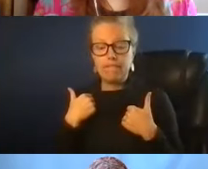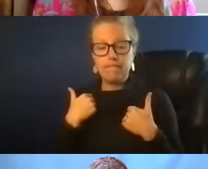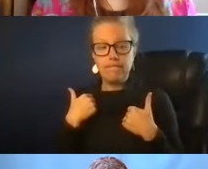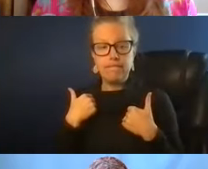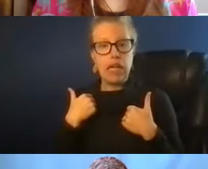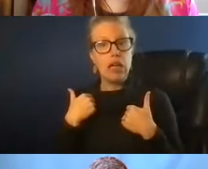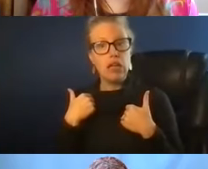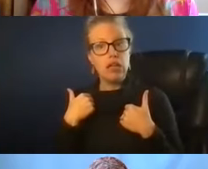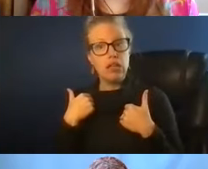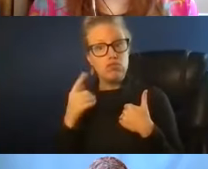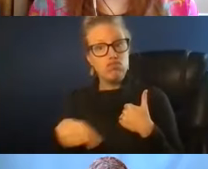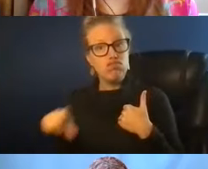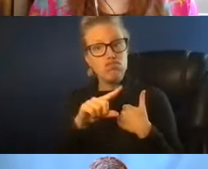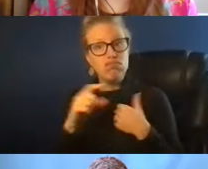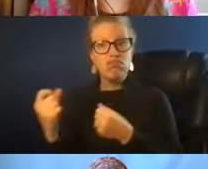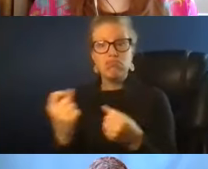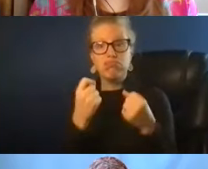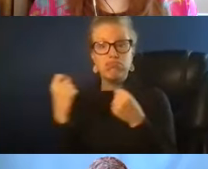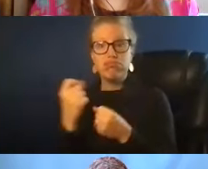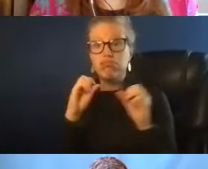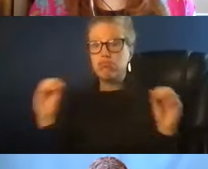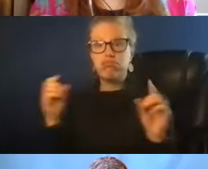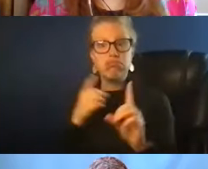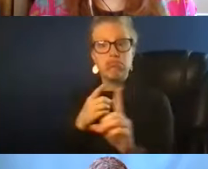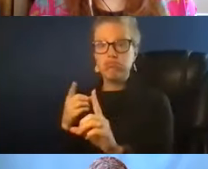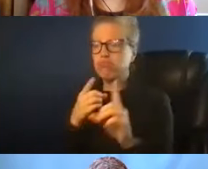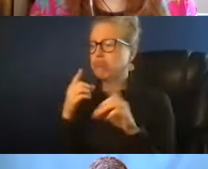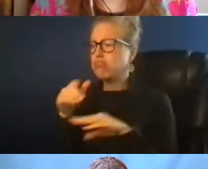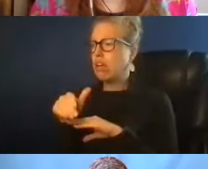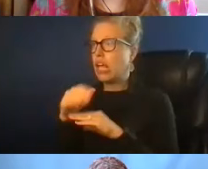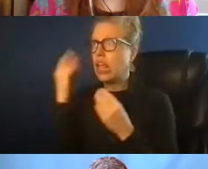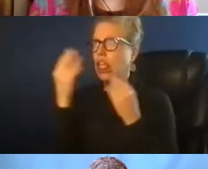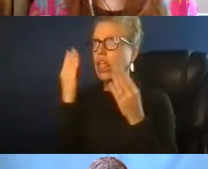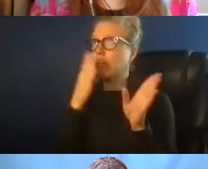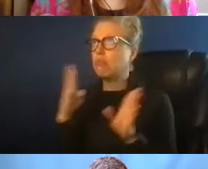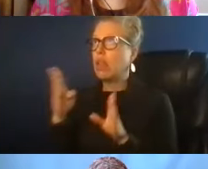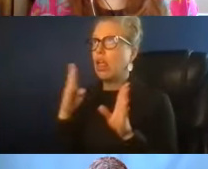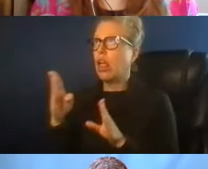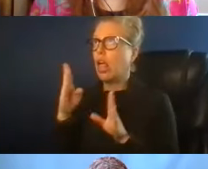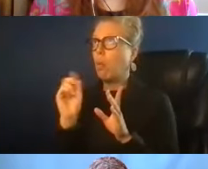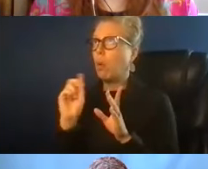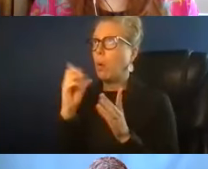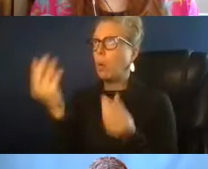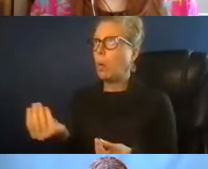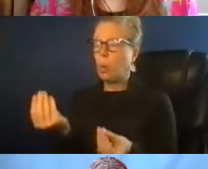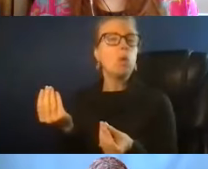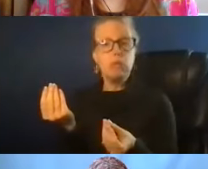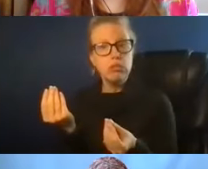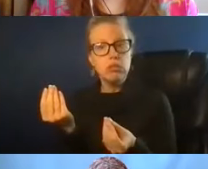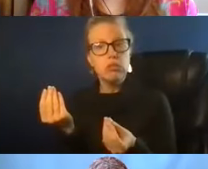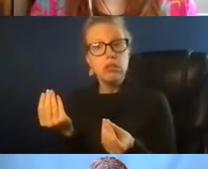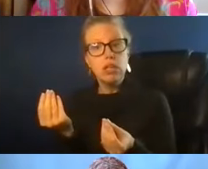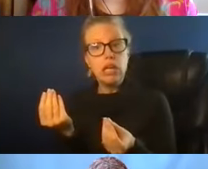just driving around aimlessly in the middle of the night trying to think of a safe place to go, which is also very